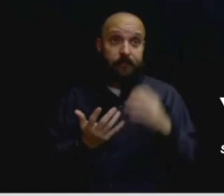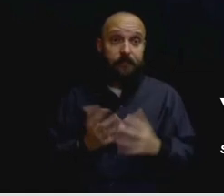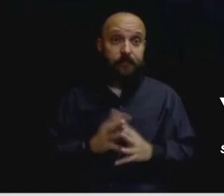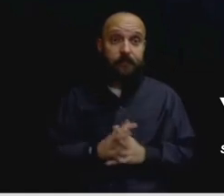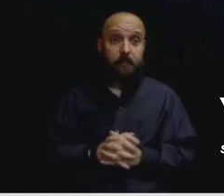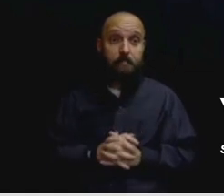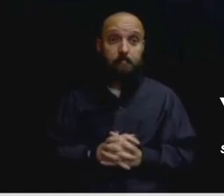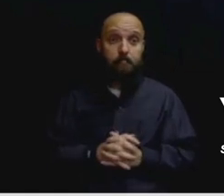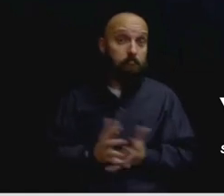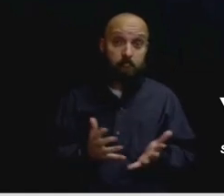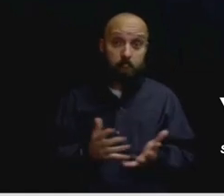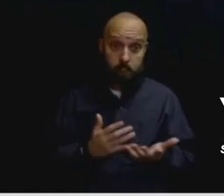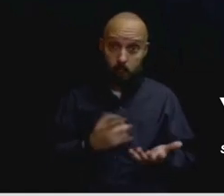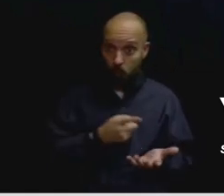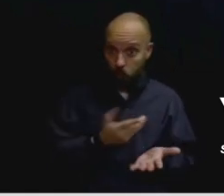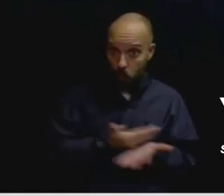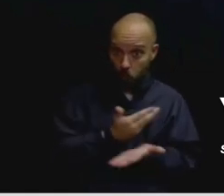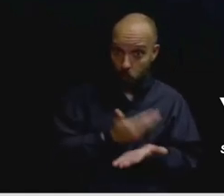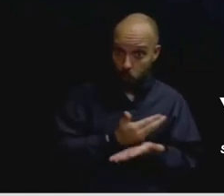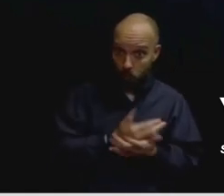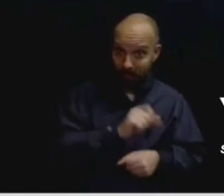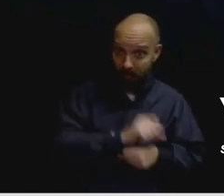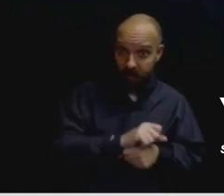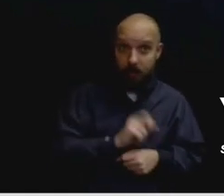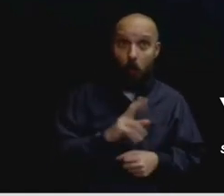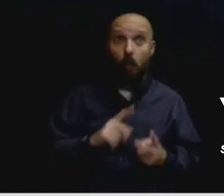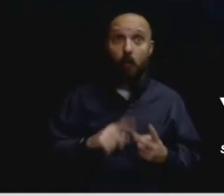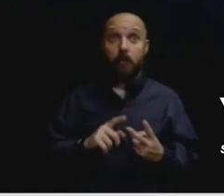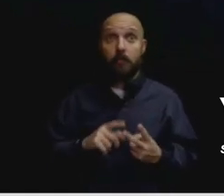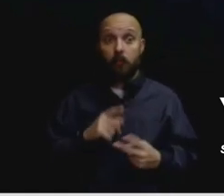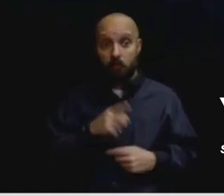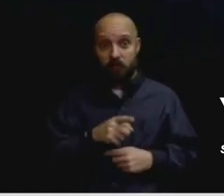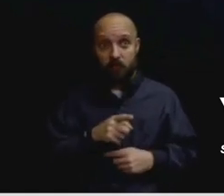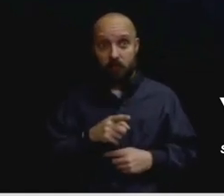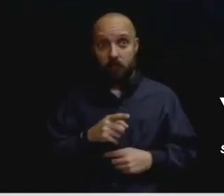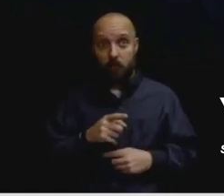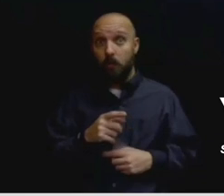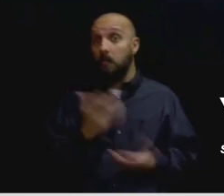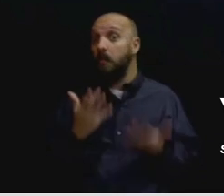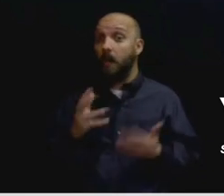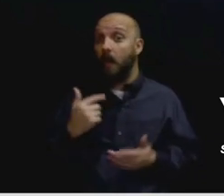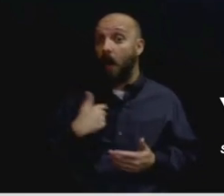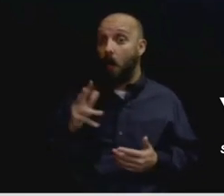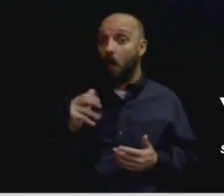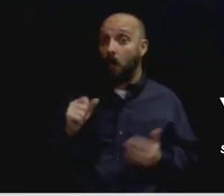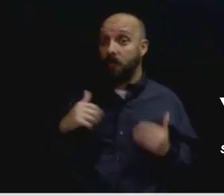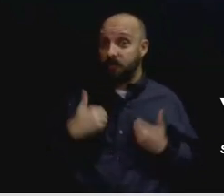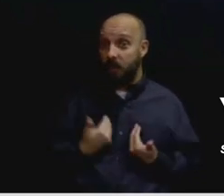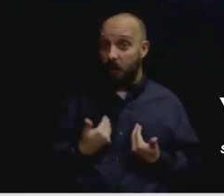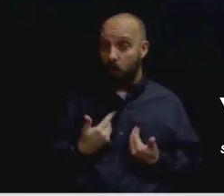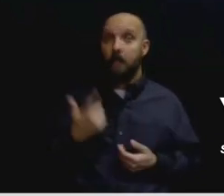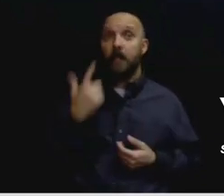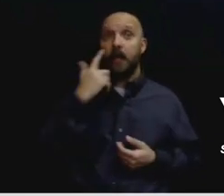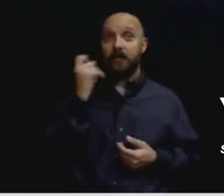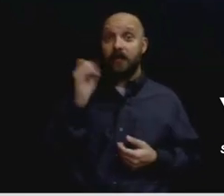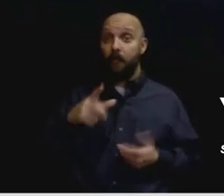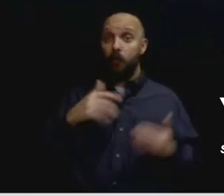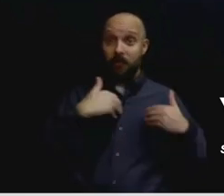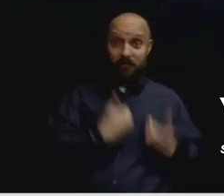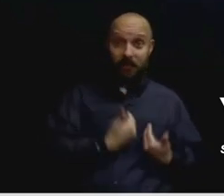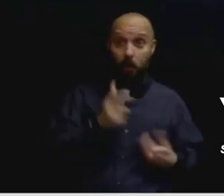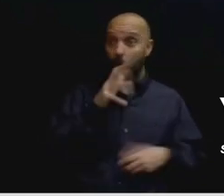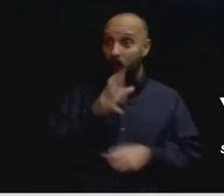new task? Was it a task, or was I tired? Because if you're tired and you don't get